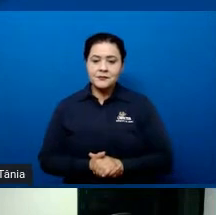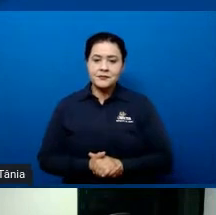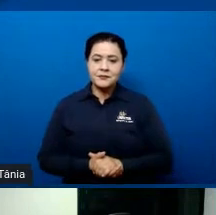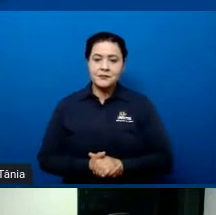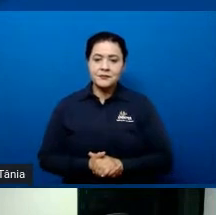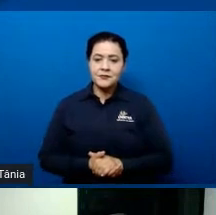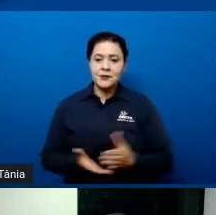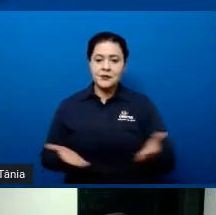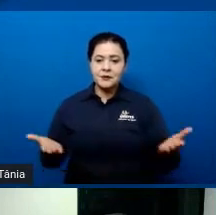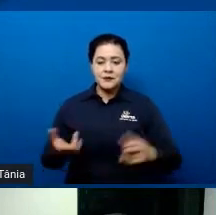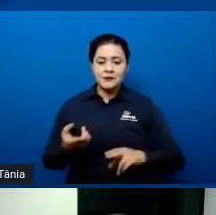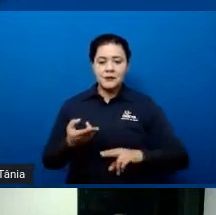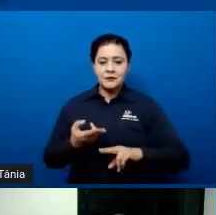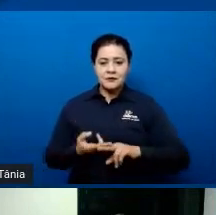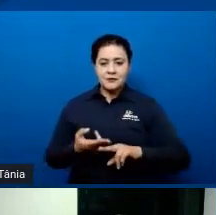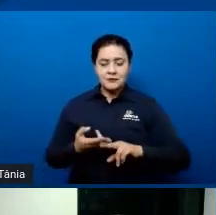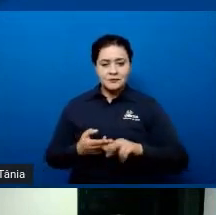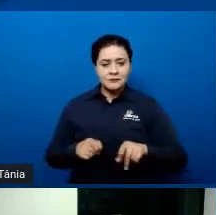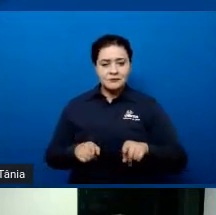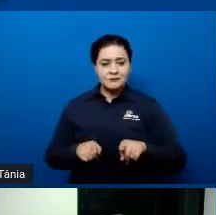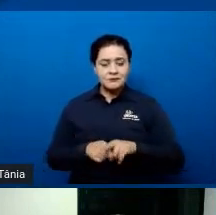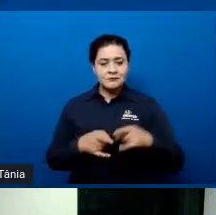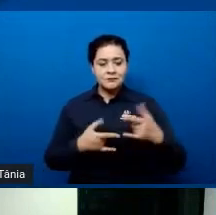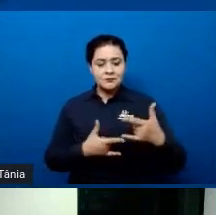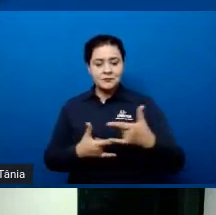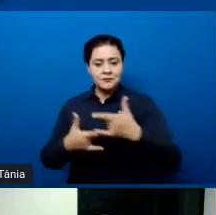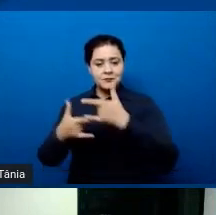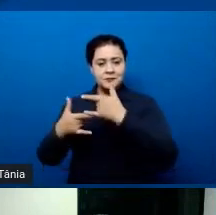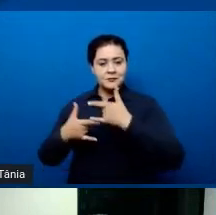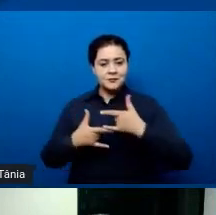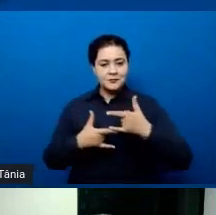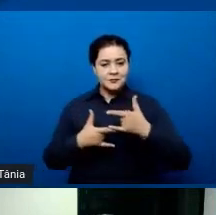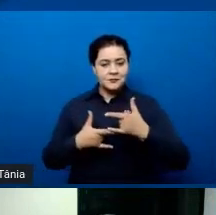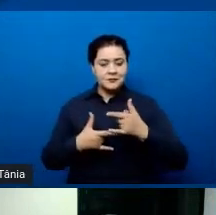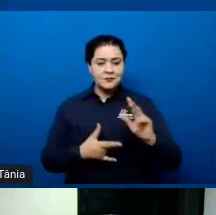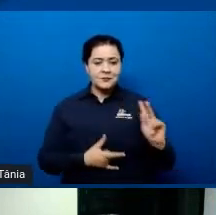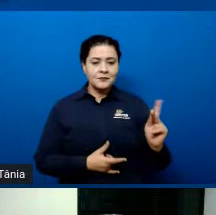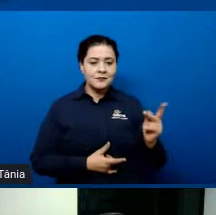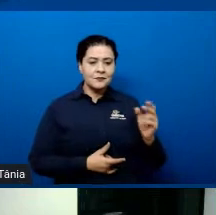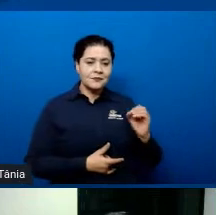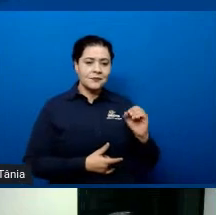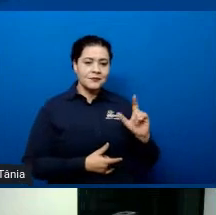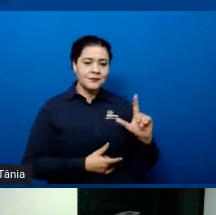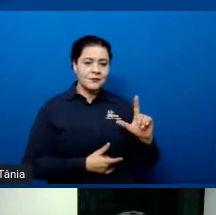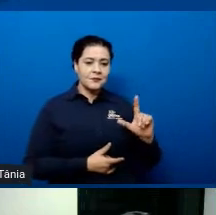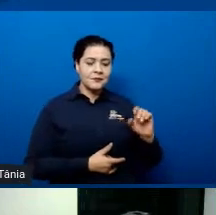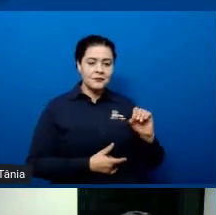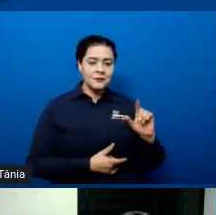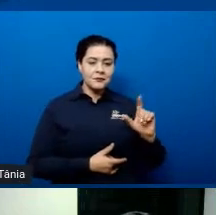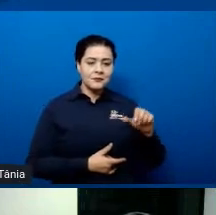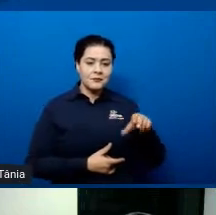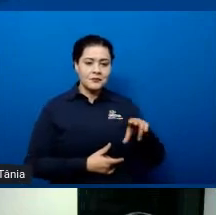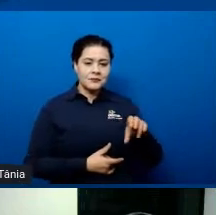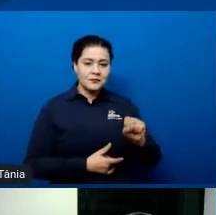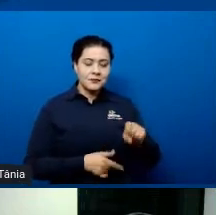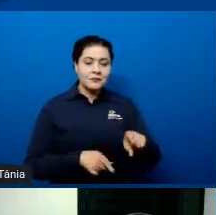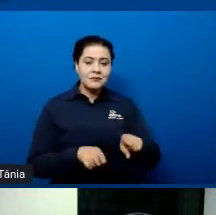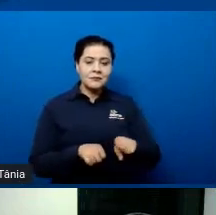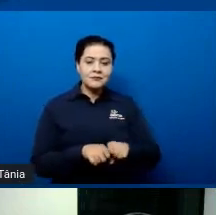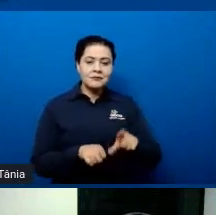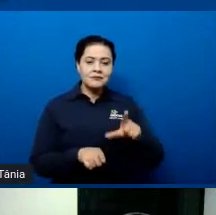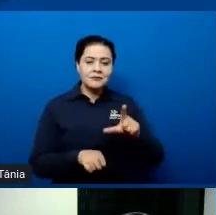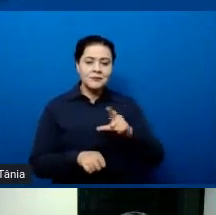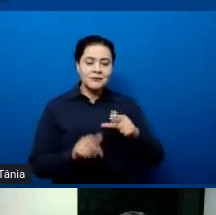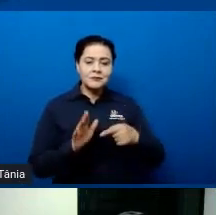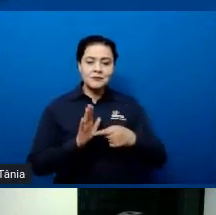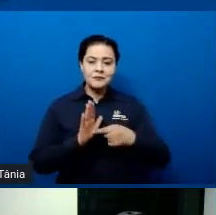utilização do HoloLens da Microsoft, né? E vocês têm uma série na televisão chamada de Good Doctor que apresenta